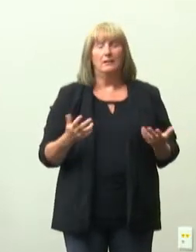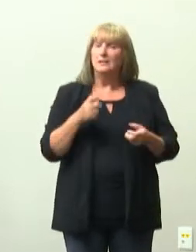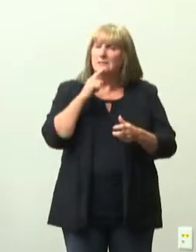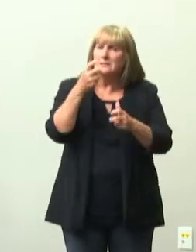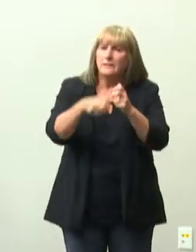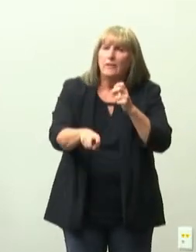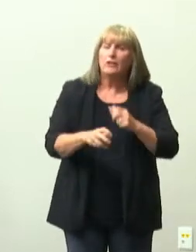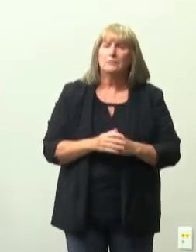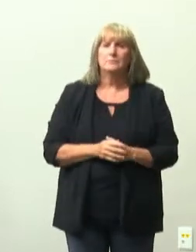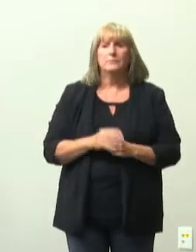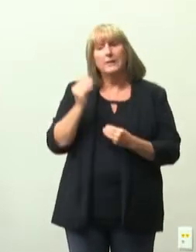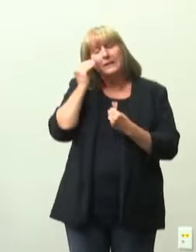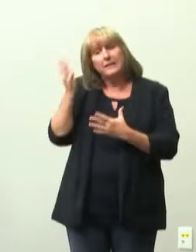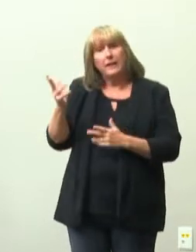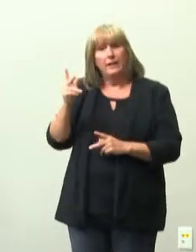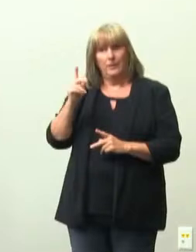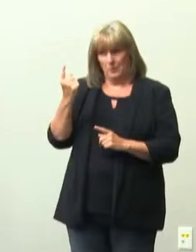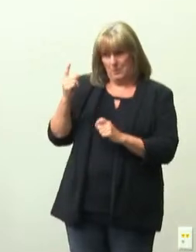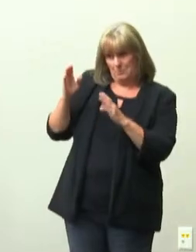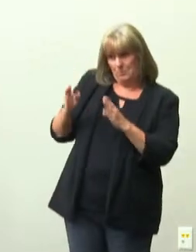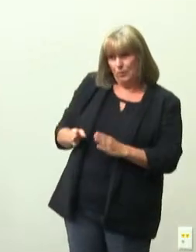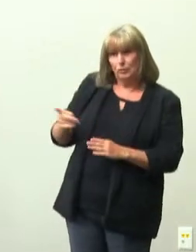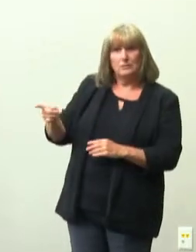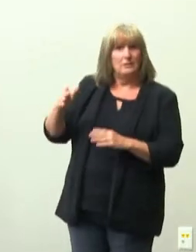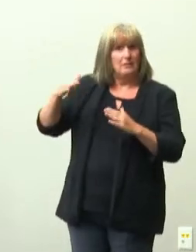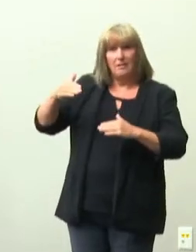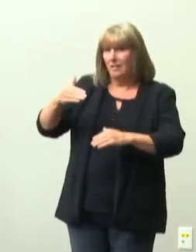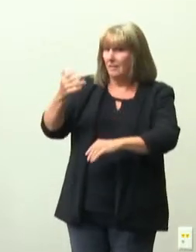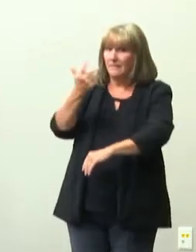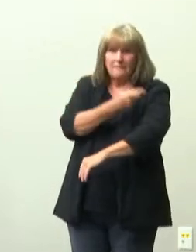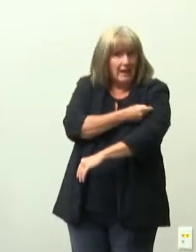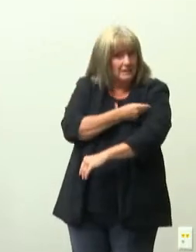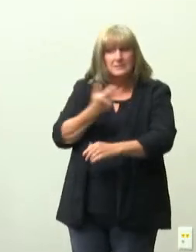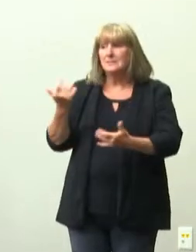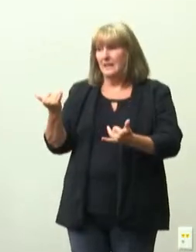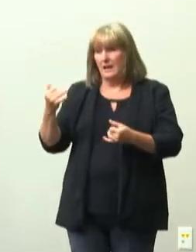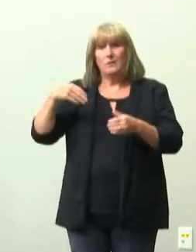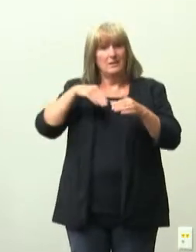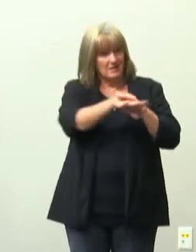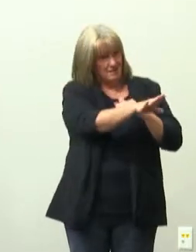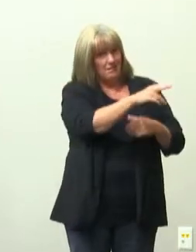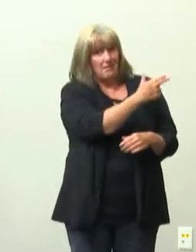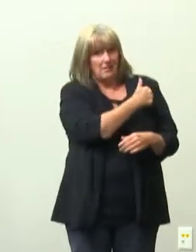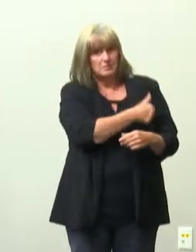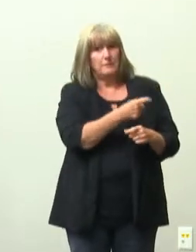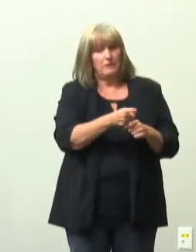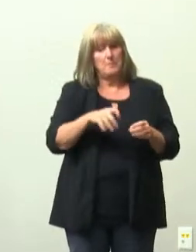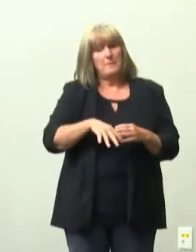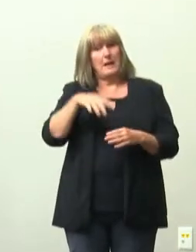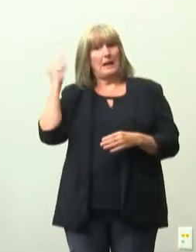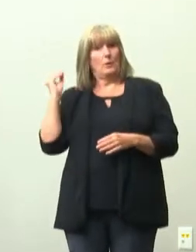telling an individual that I just saw today, unvaccinated, admitted with COVID from outside Lancaster County,